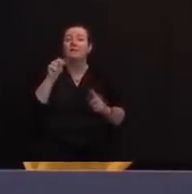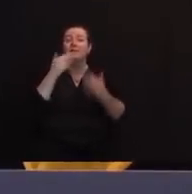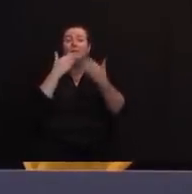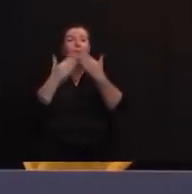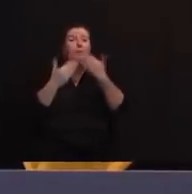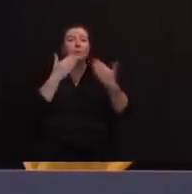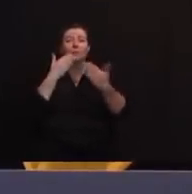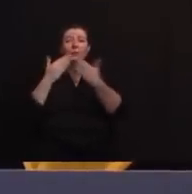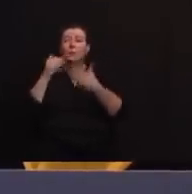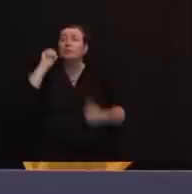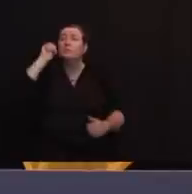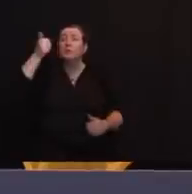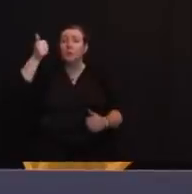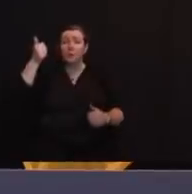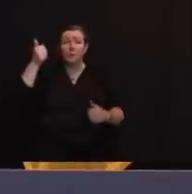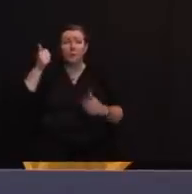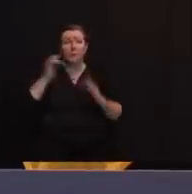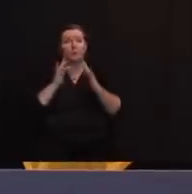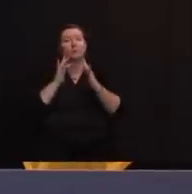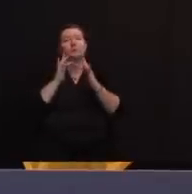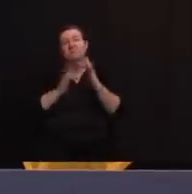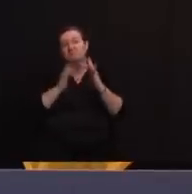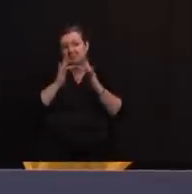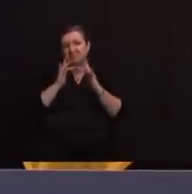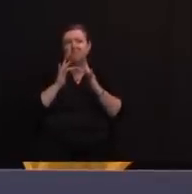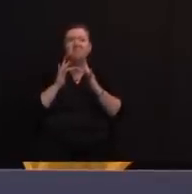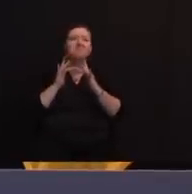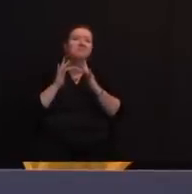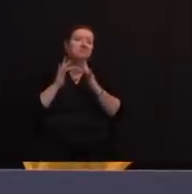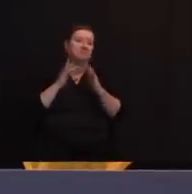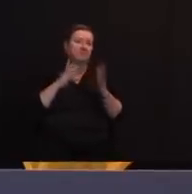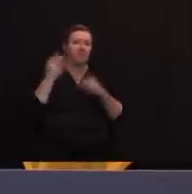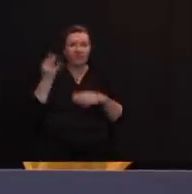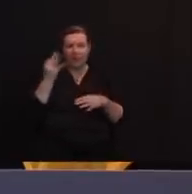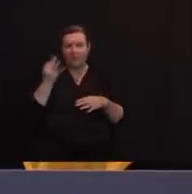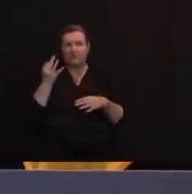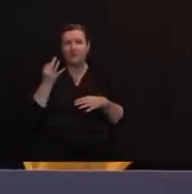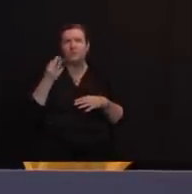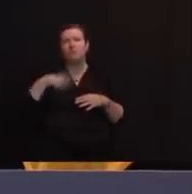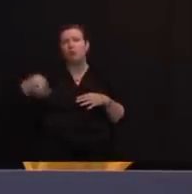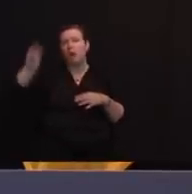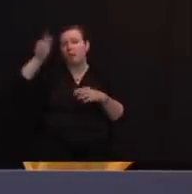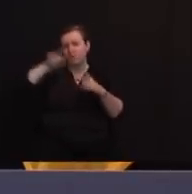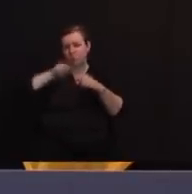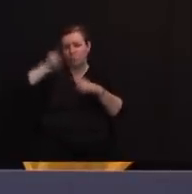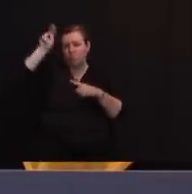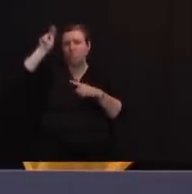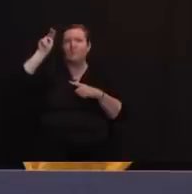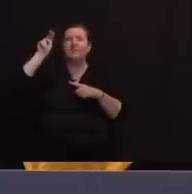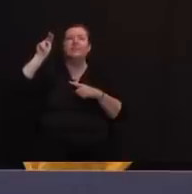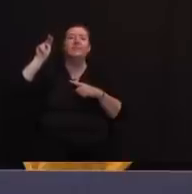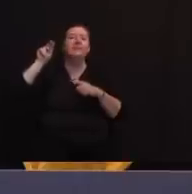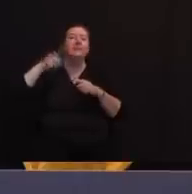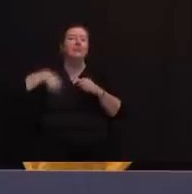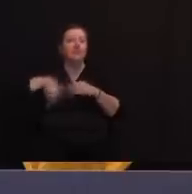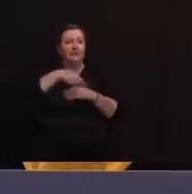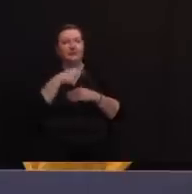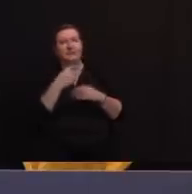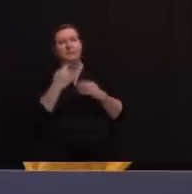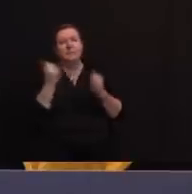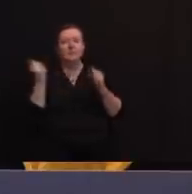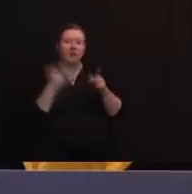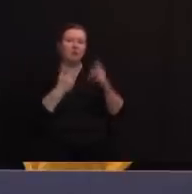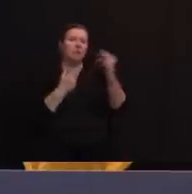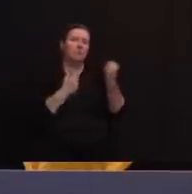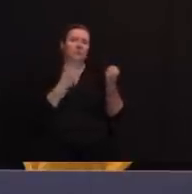road on Friday, and then we'll get back to the Monday, Wednesday, Friday rhythm next week. Stay at it, folks.